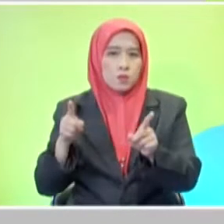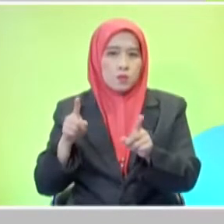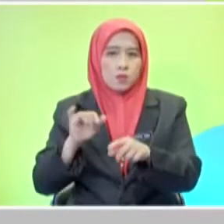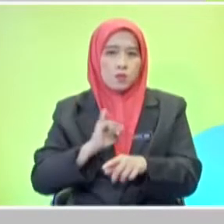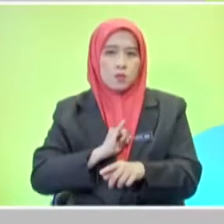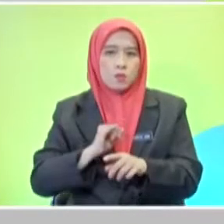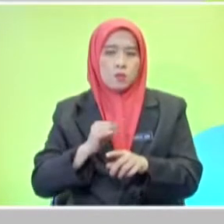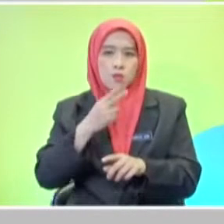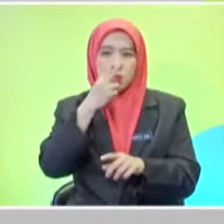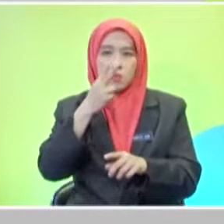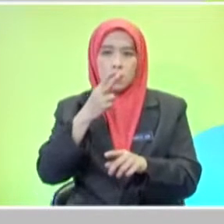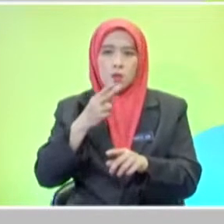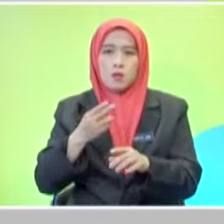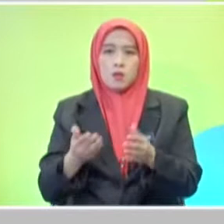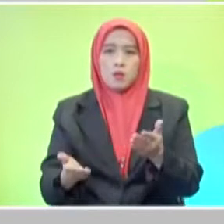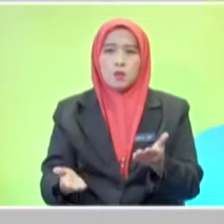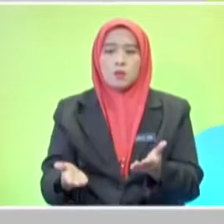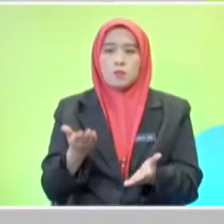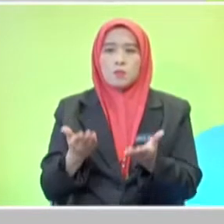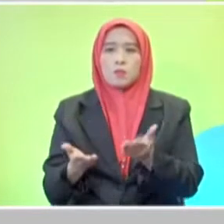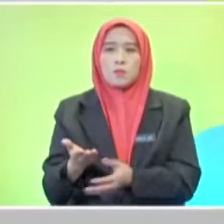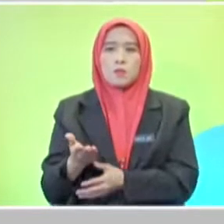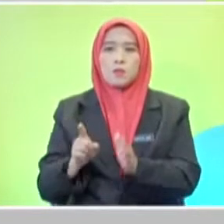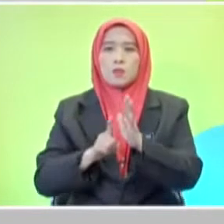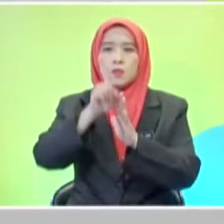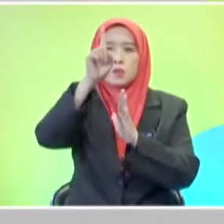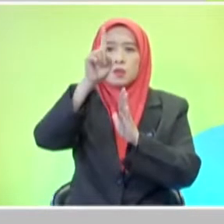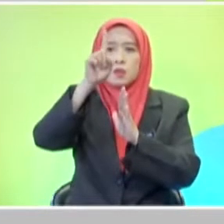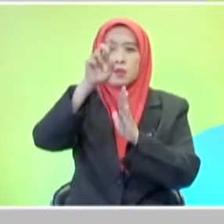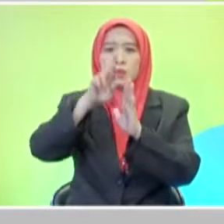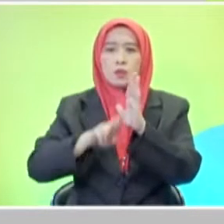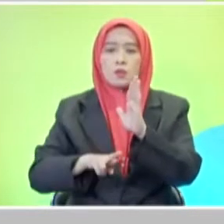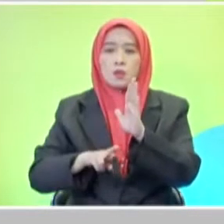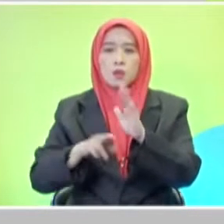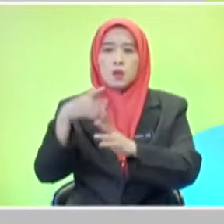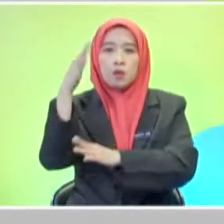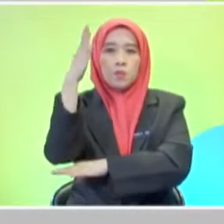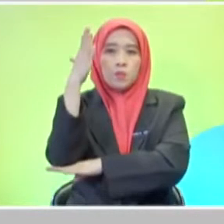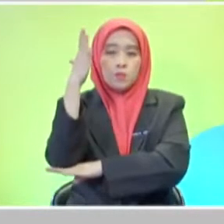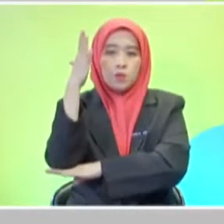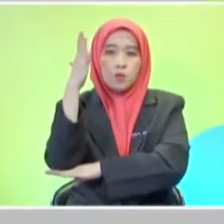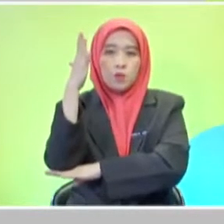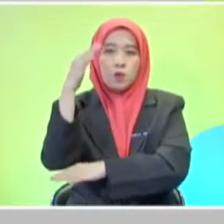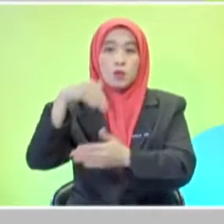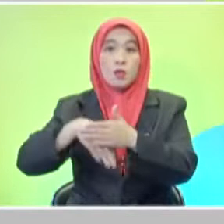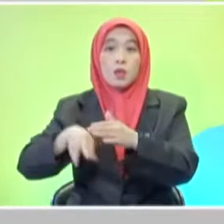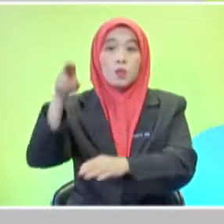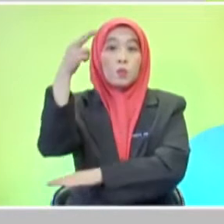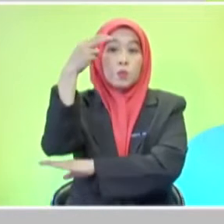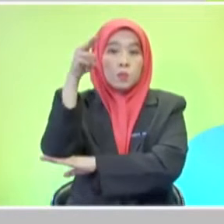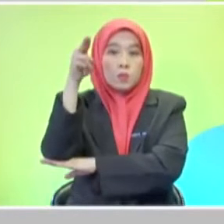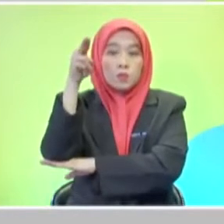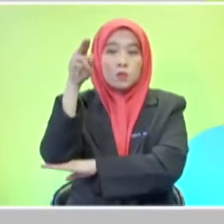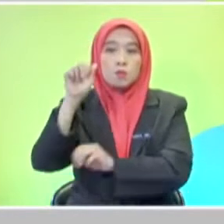different heights of trees. Yes, so this is the forest or the jungle. So in the jungle, you will